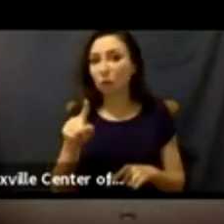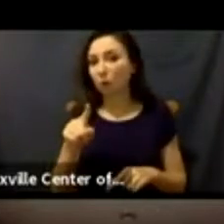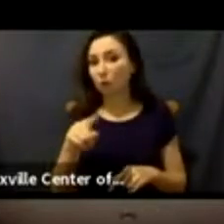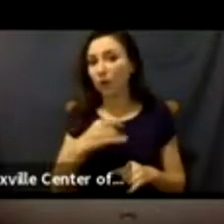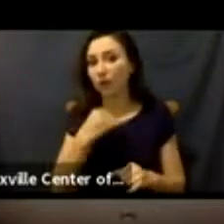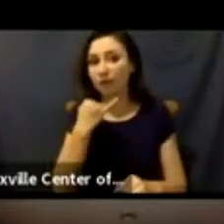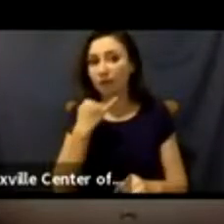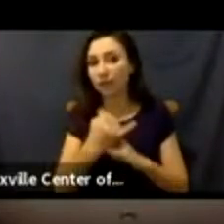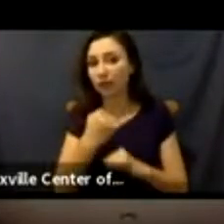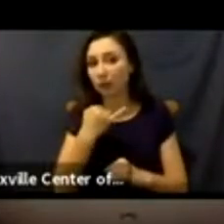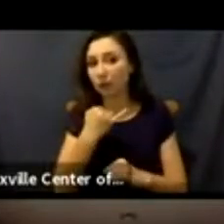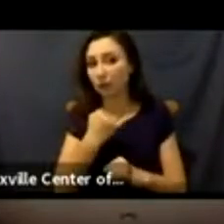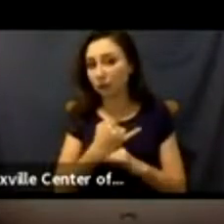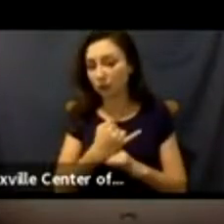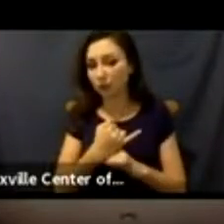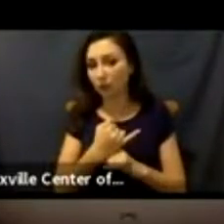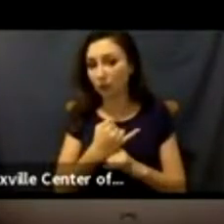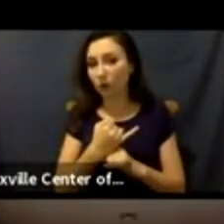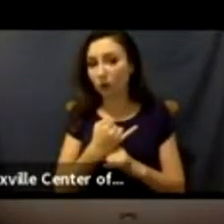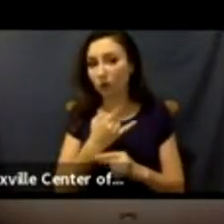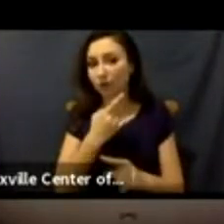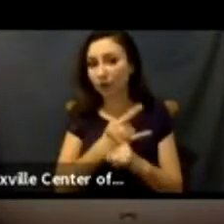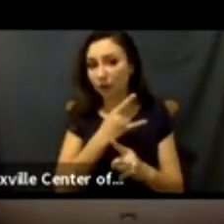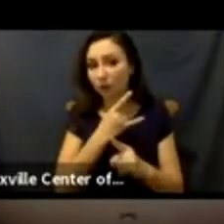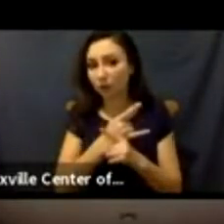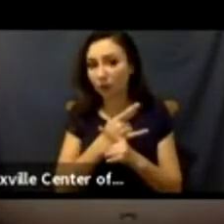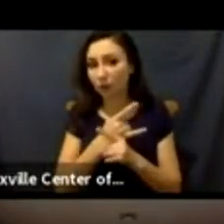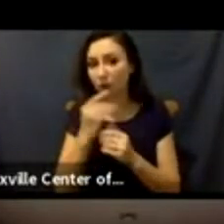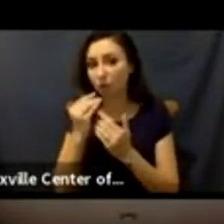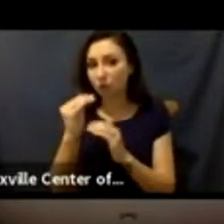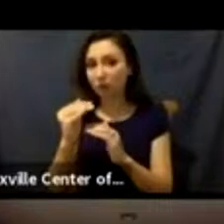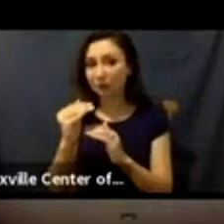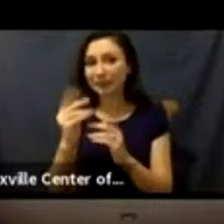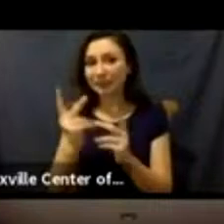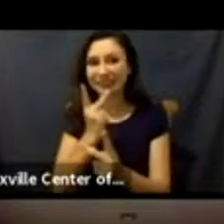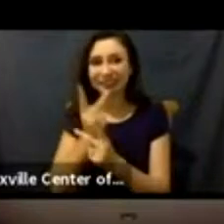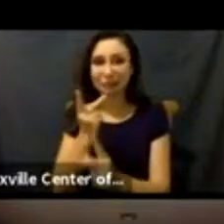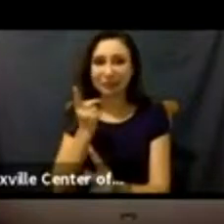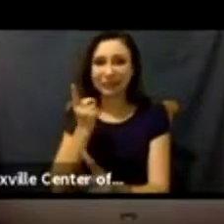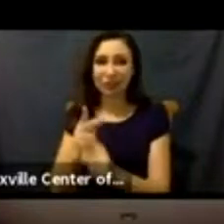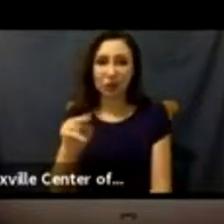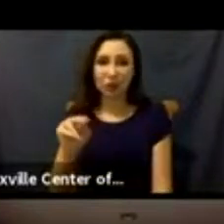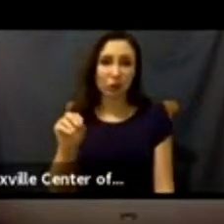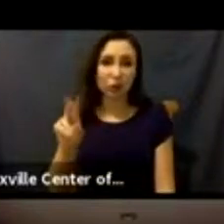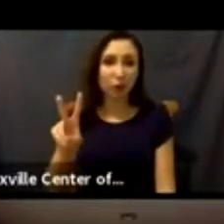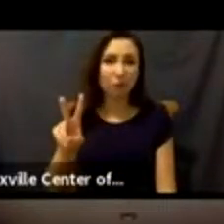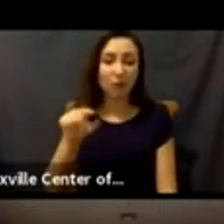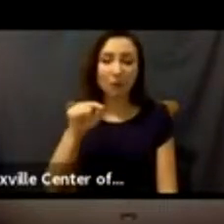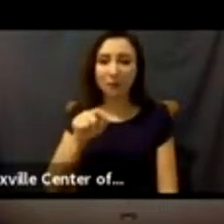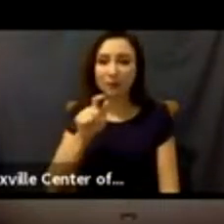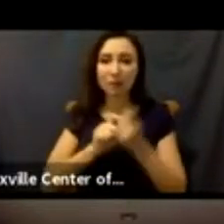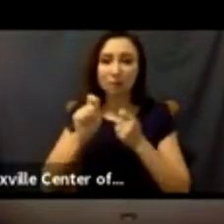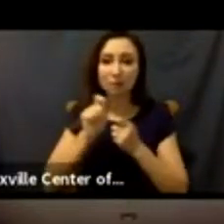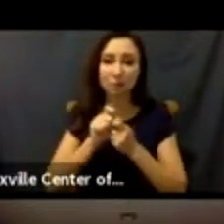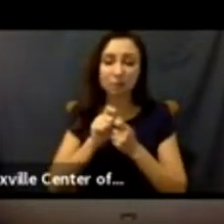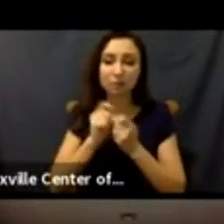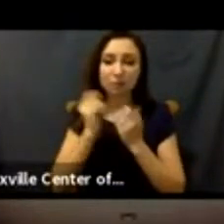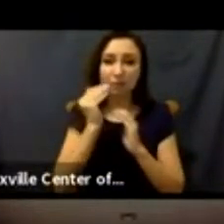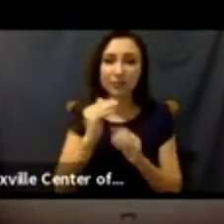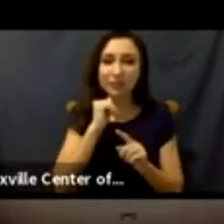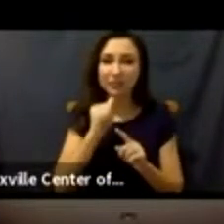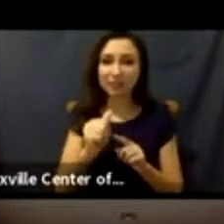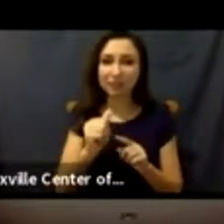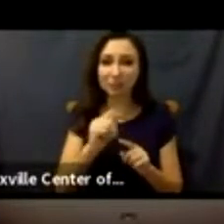restriction, at least keep it through November, is because this particular regulation doesn't seem to be